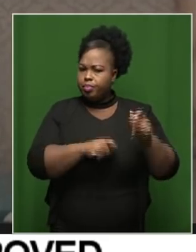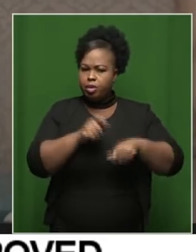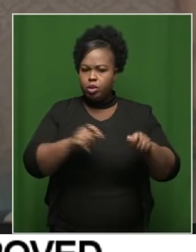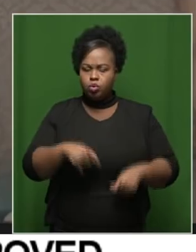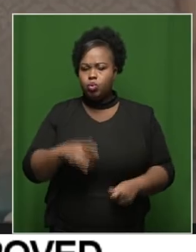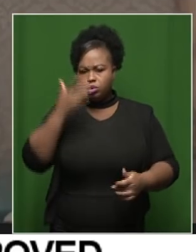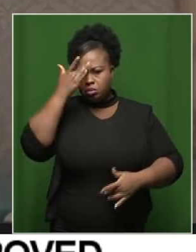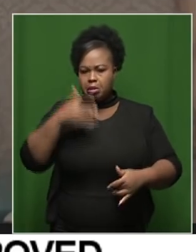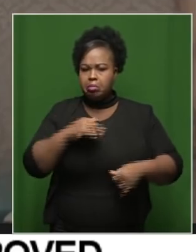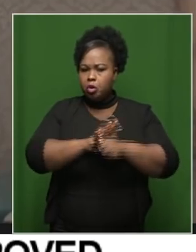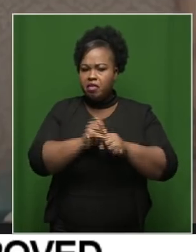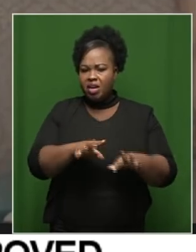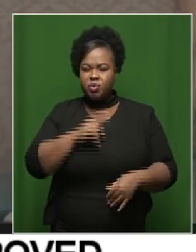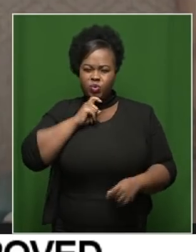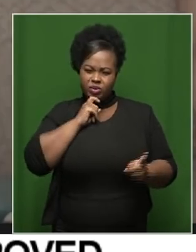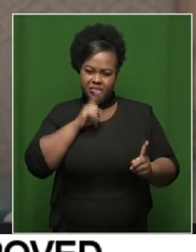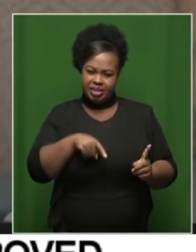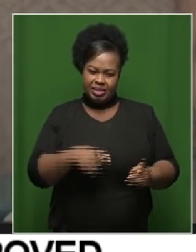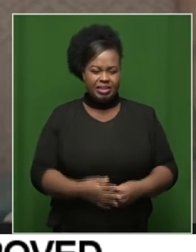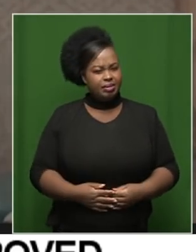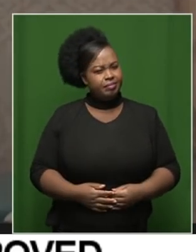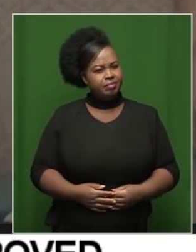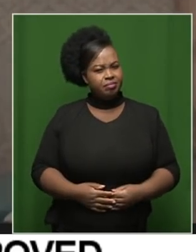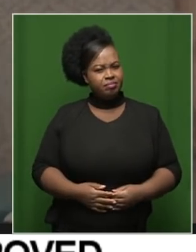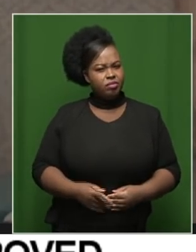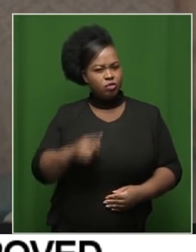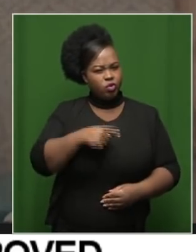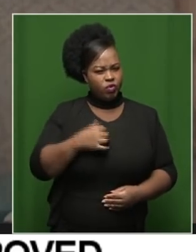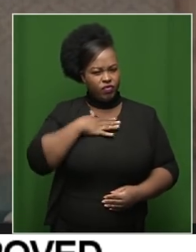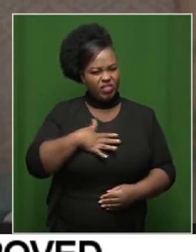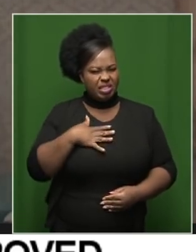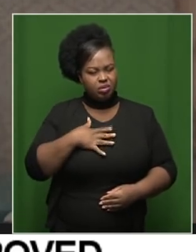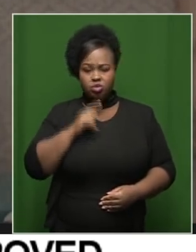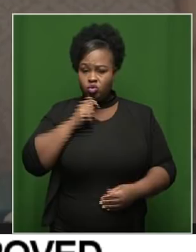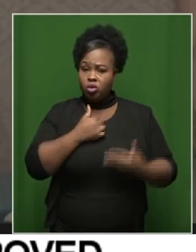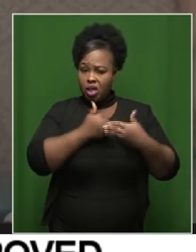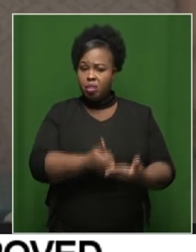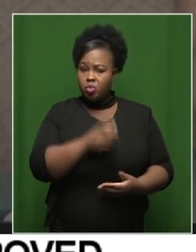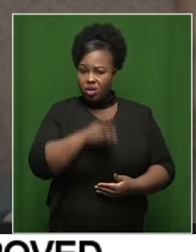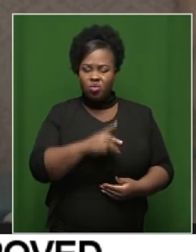COVID patients. Why do you feel that this is actually going to help?